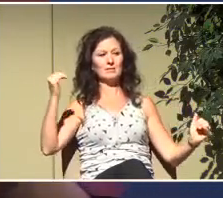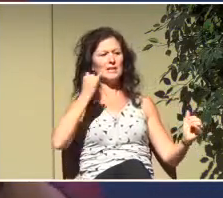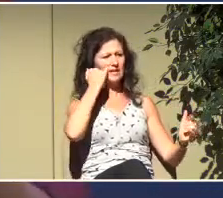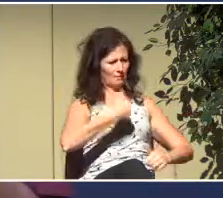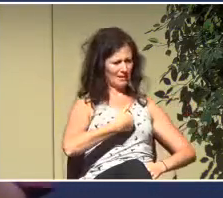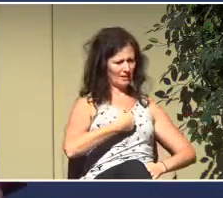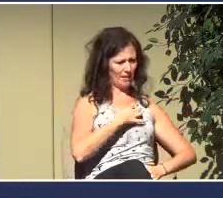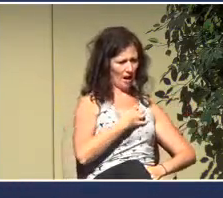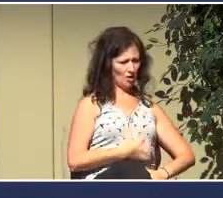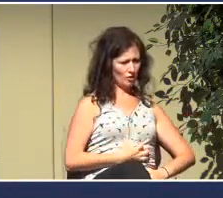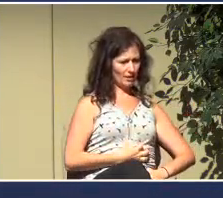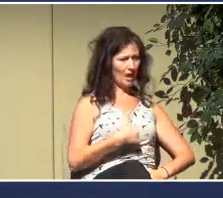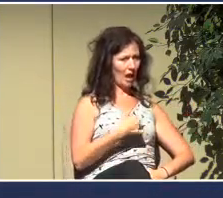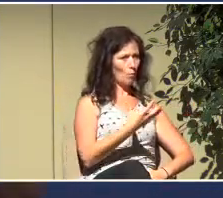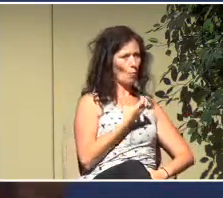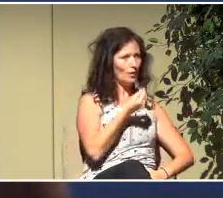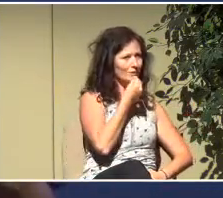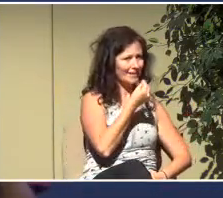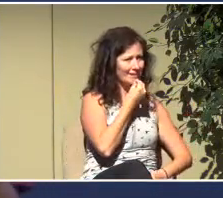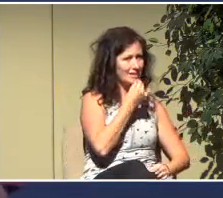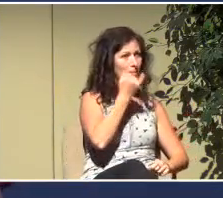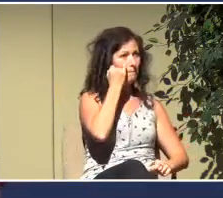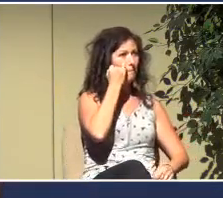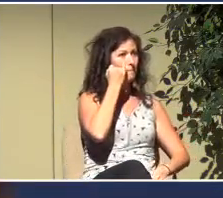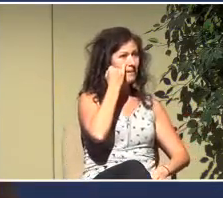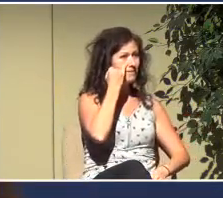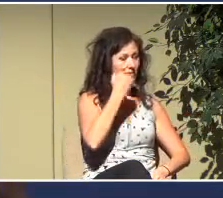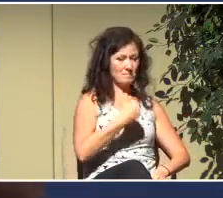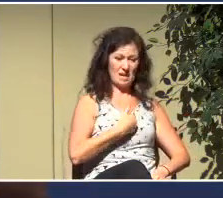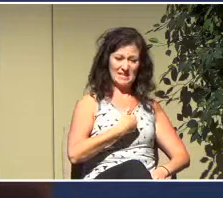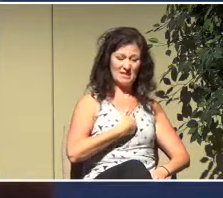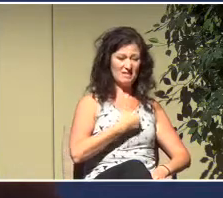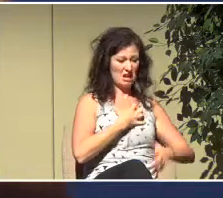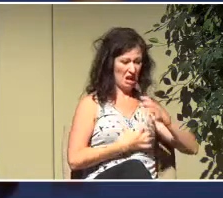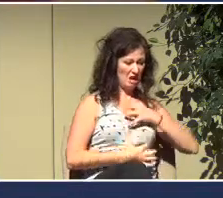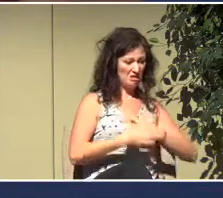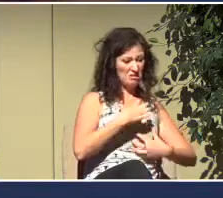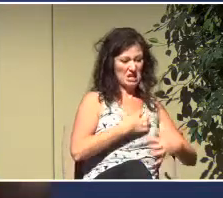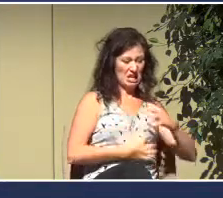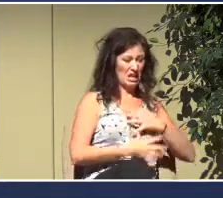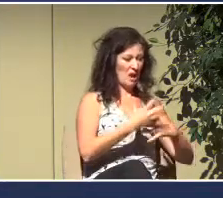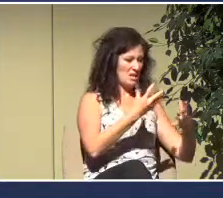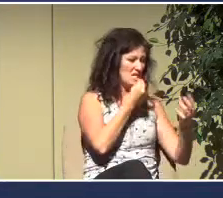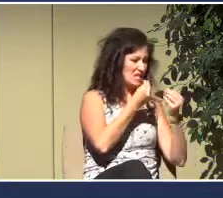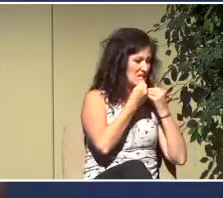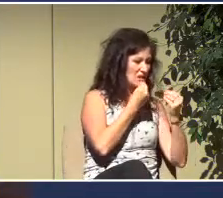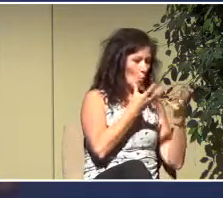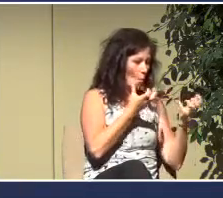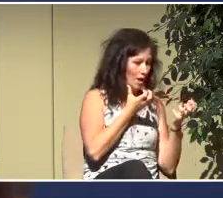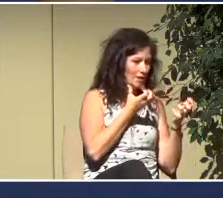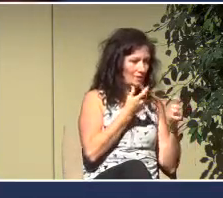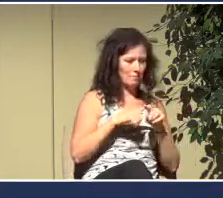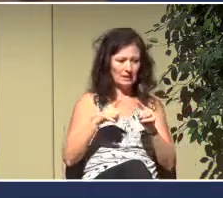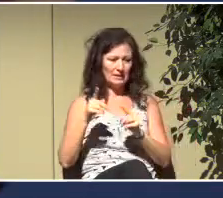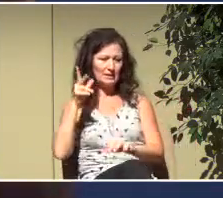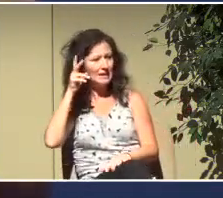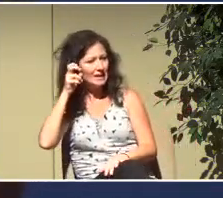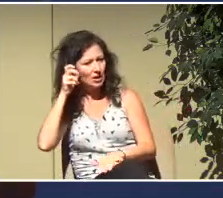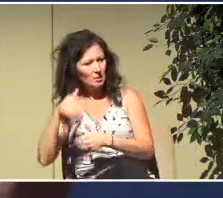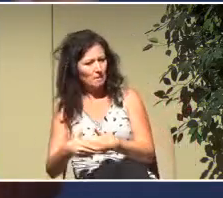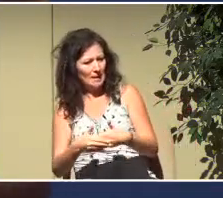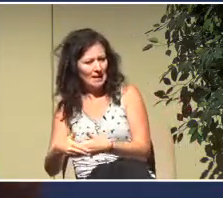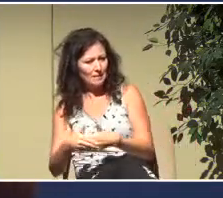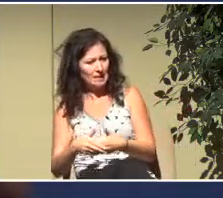eat. But if when I'm really hungry and want to eat, I hear my kid crying out in pain because he just hurt himself, that's a stronger drive,